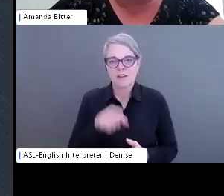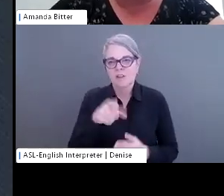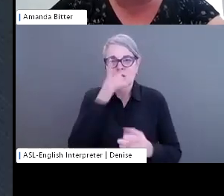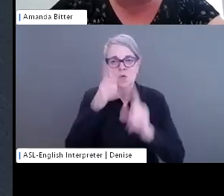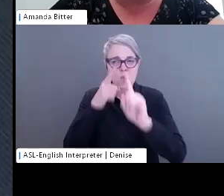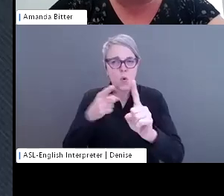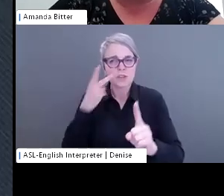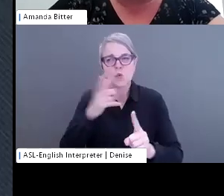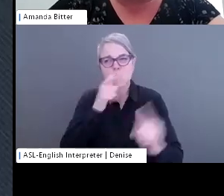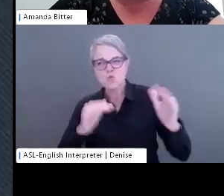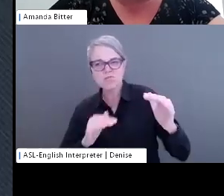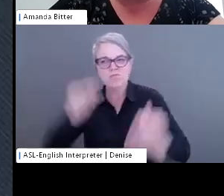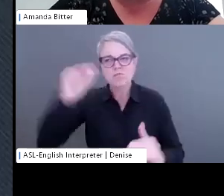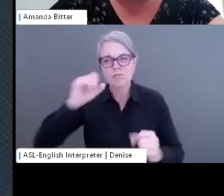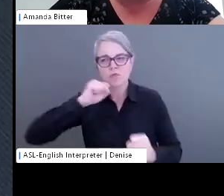is here.